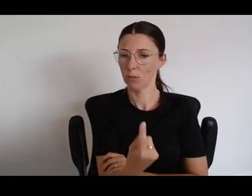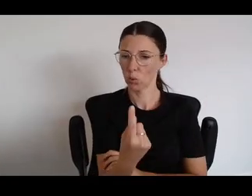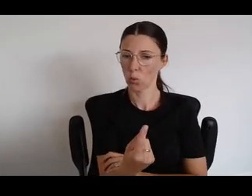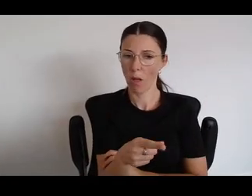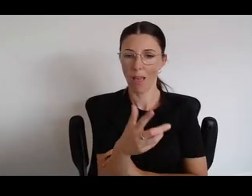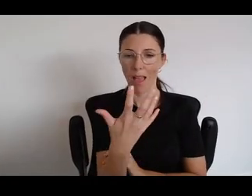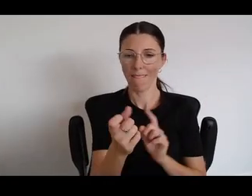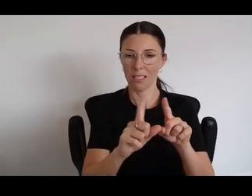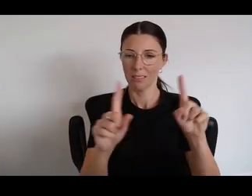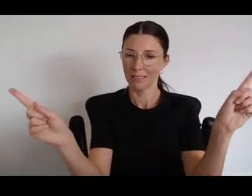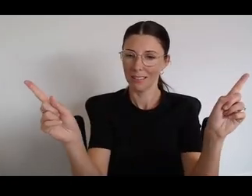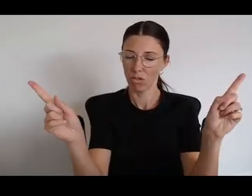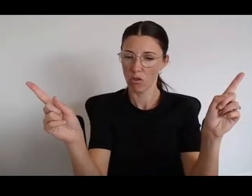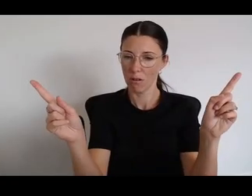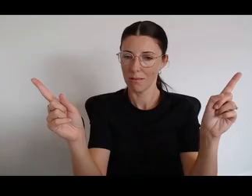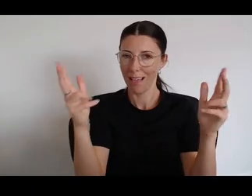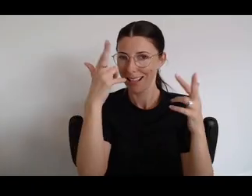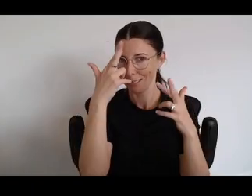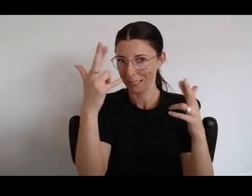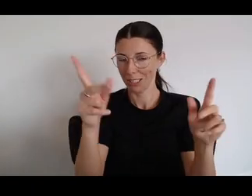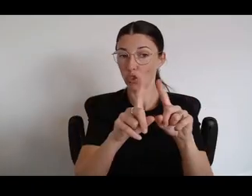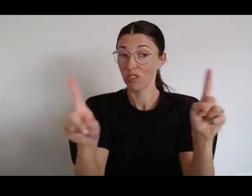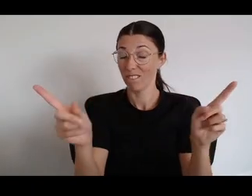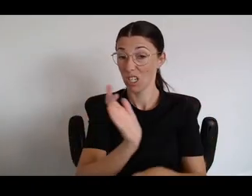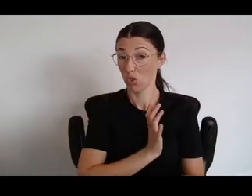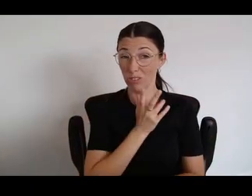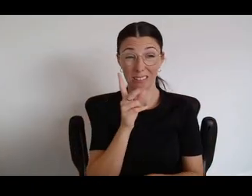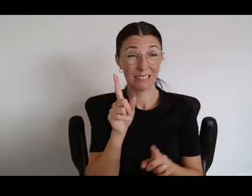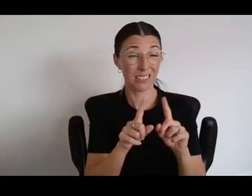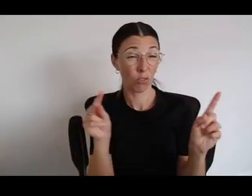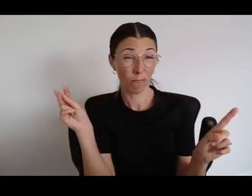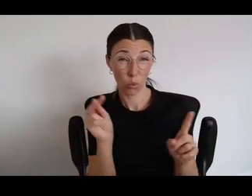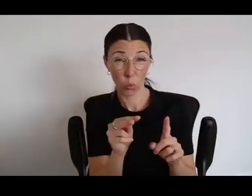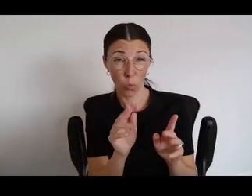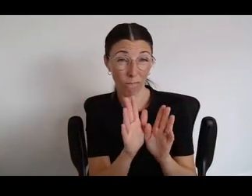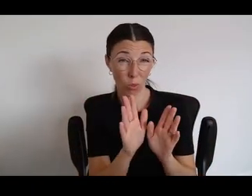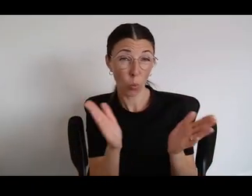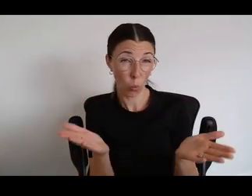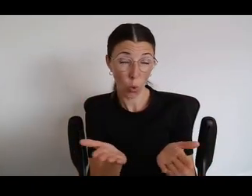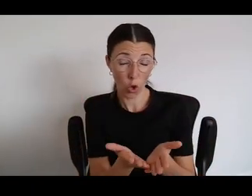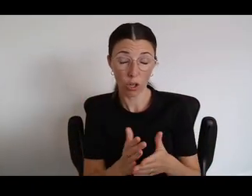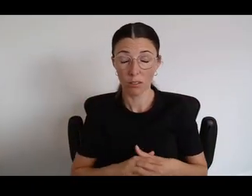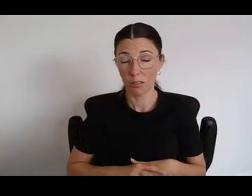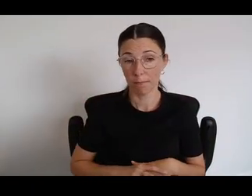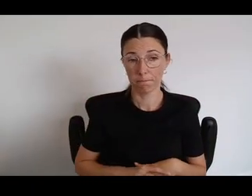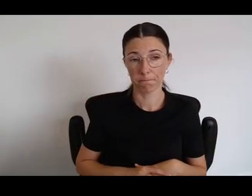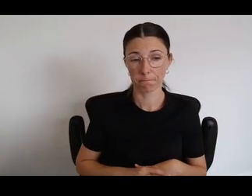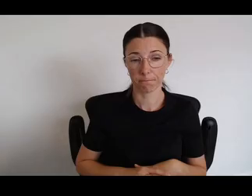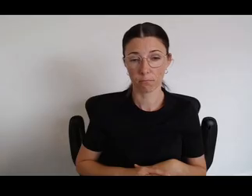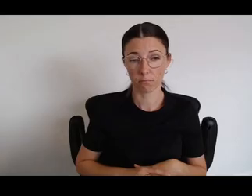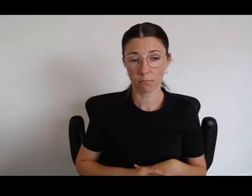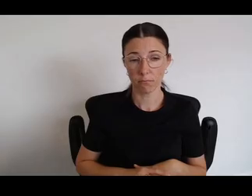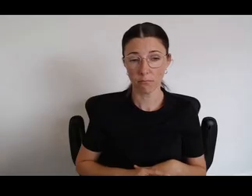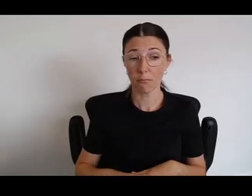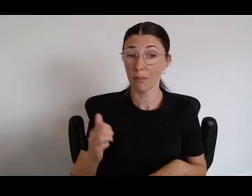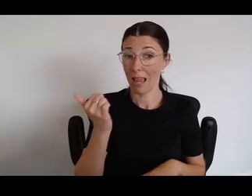different expectations and interests and views to the world and themselves that they need to do. So that's still something that our school systems